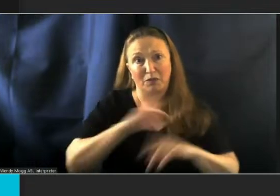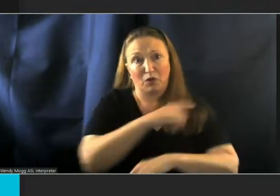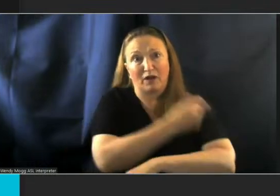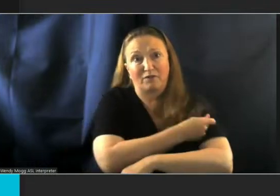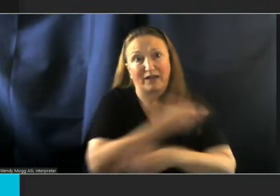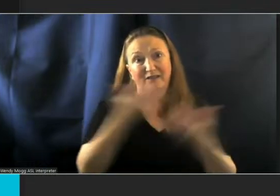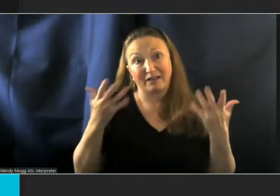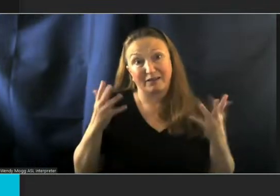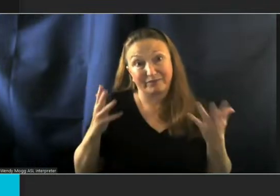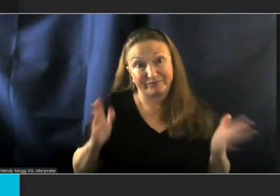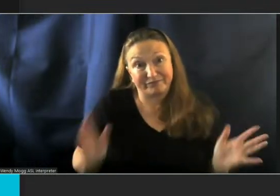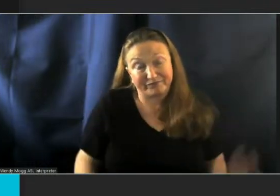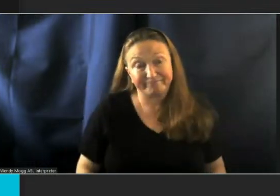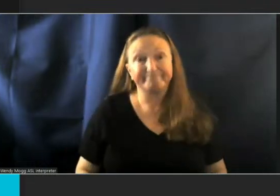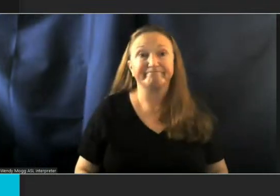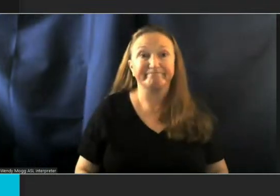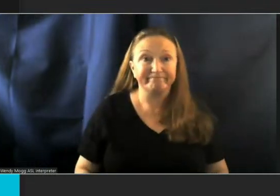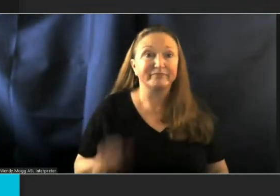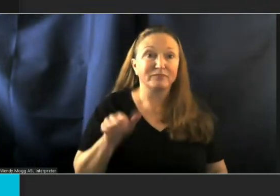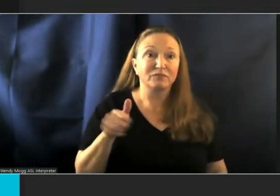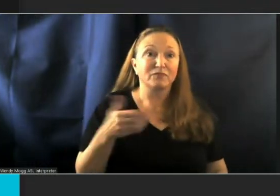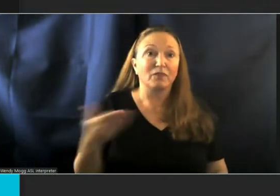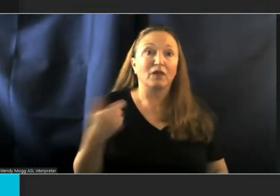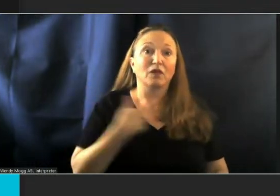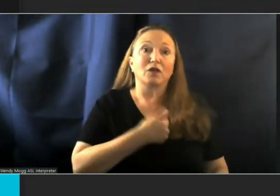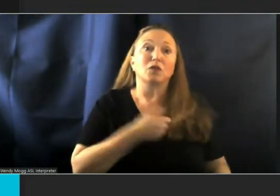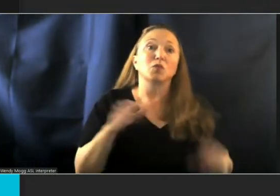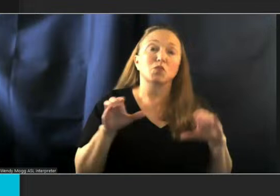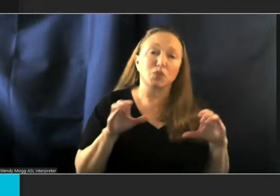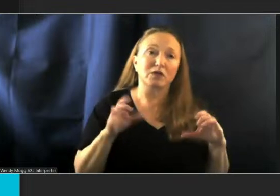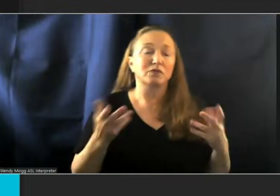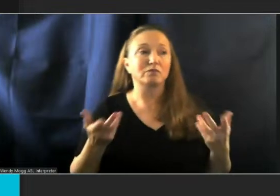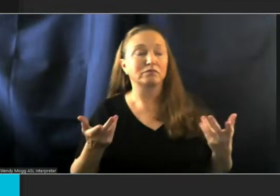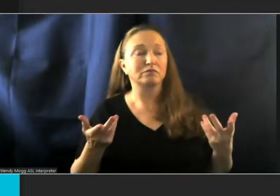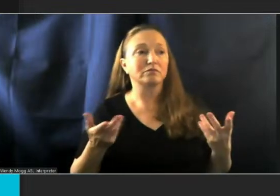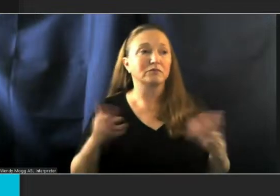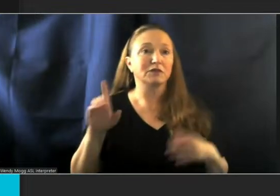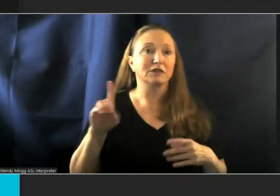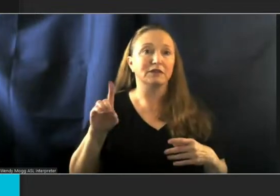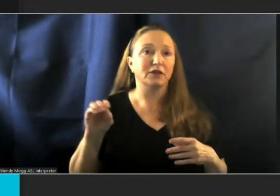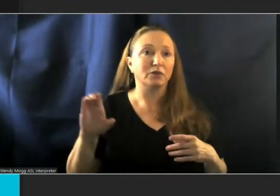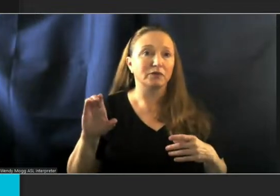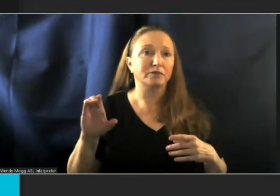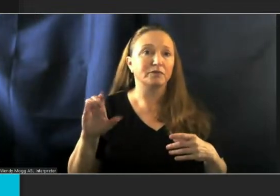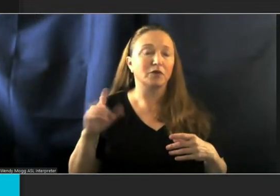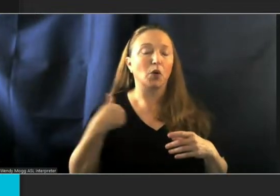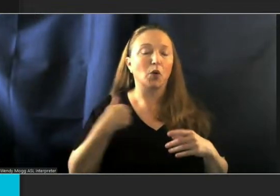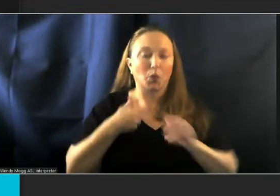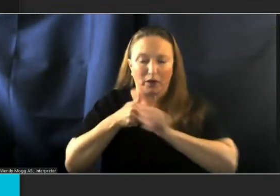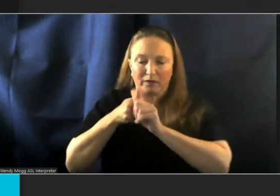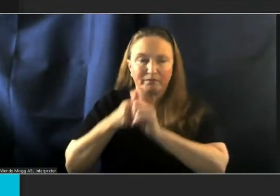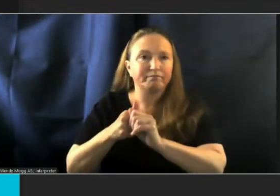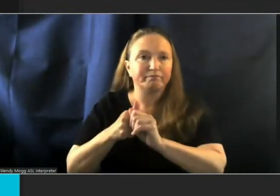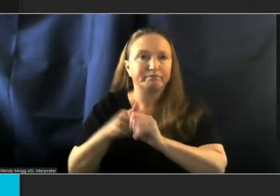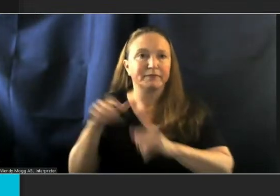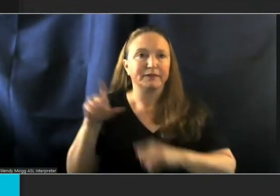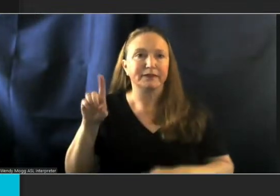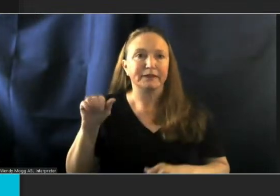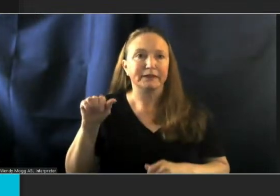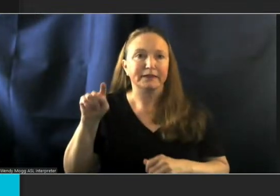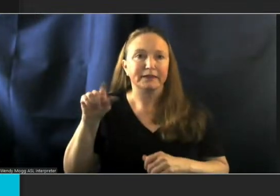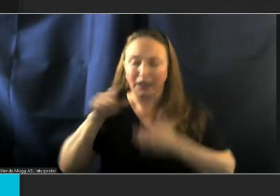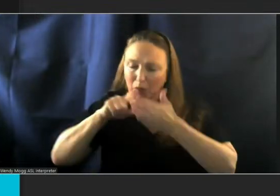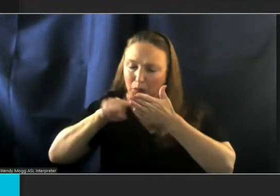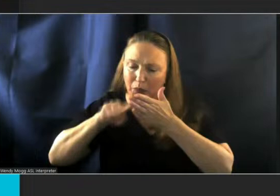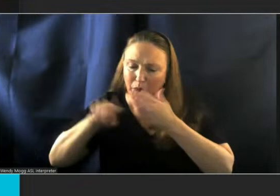So the other thing that we do with great intensity in our DOC is we track data. We analyze data. We make sure